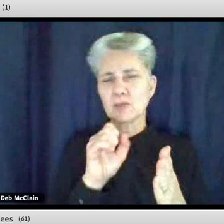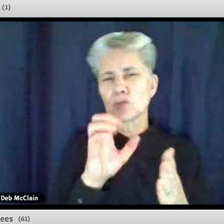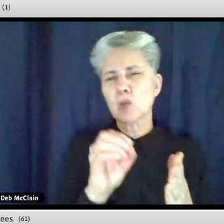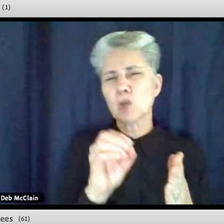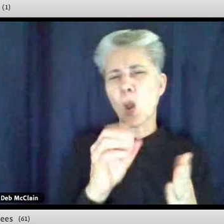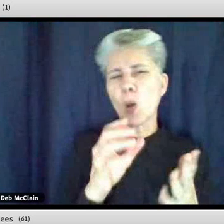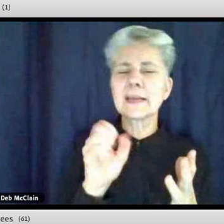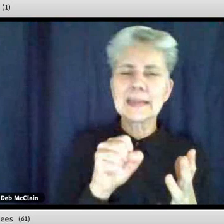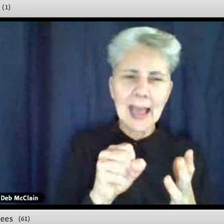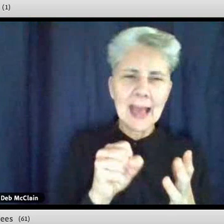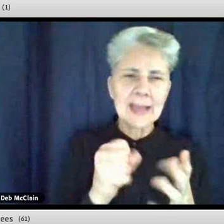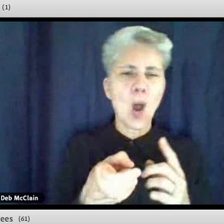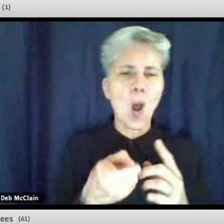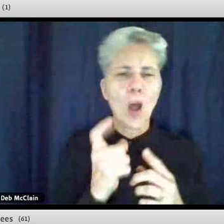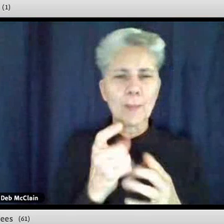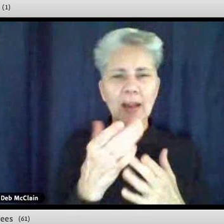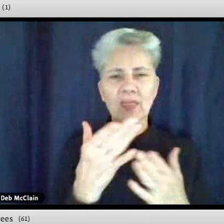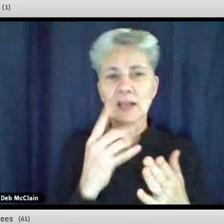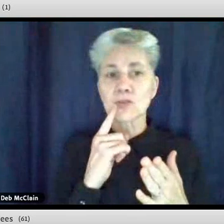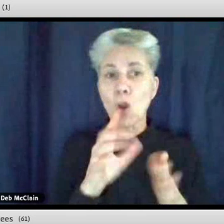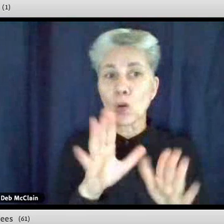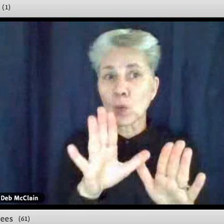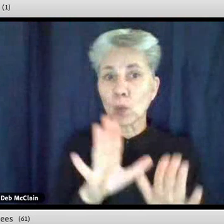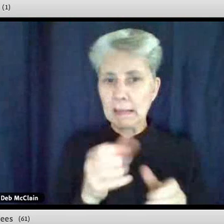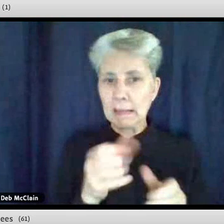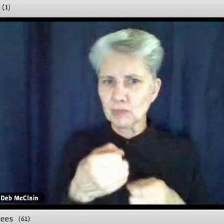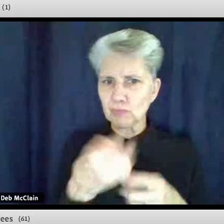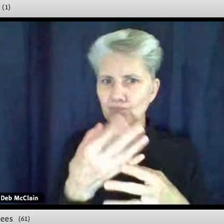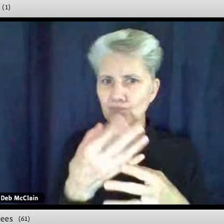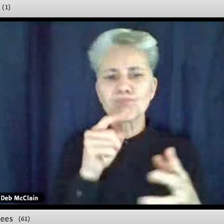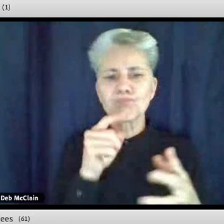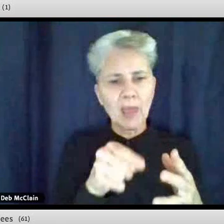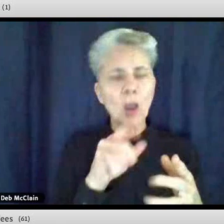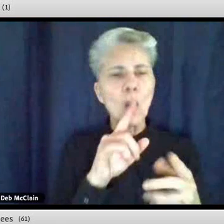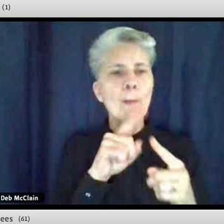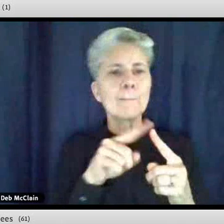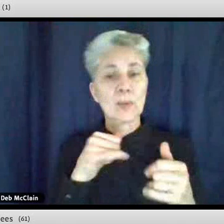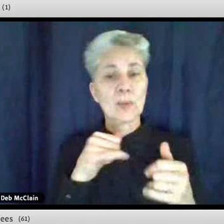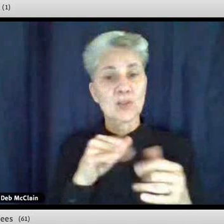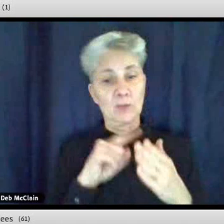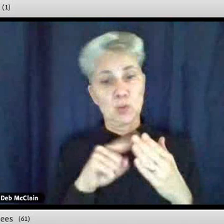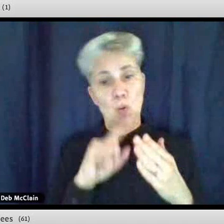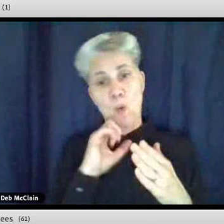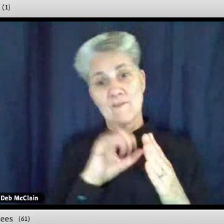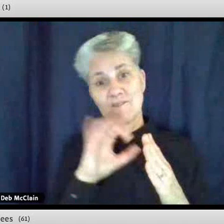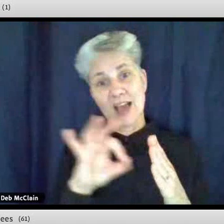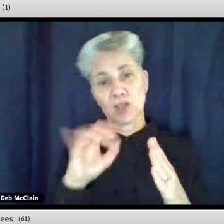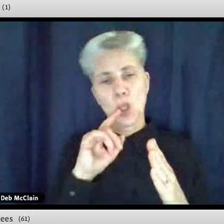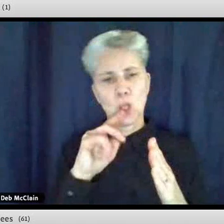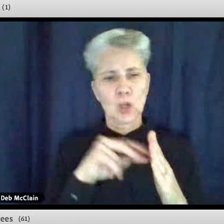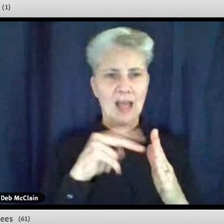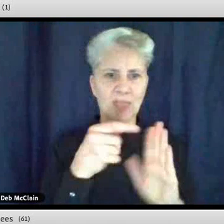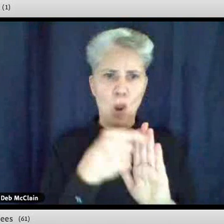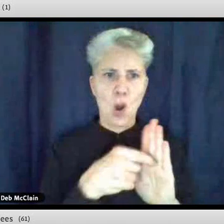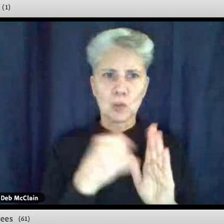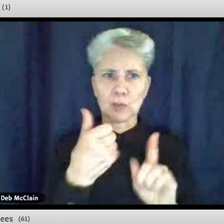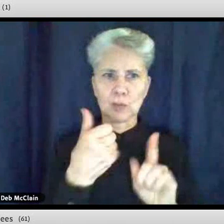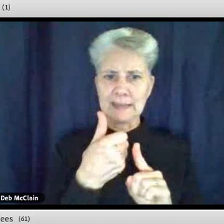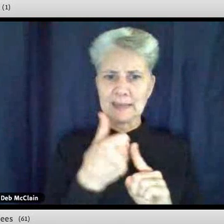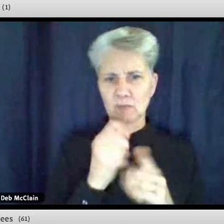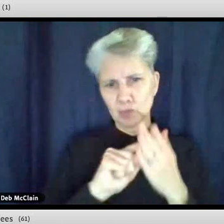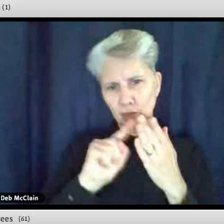automatic detective sense being a librarian. And so, yes, the automated stuff is great. However, we still have to